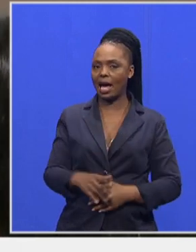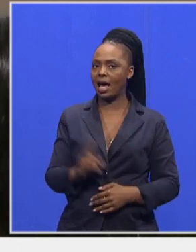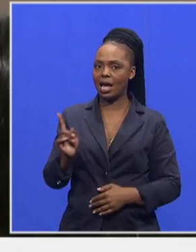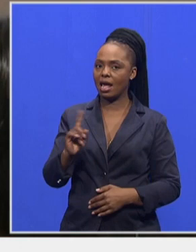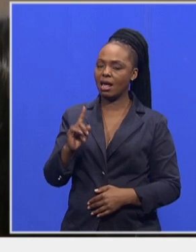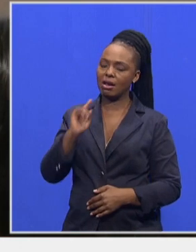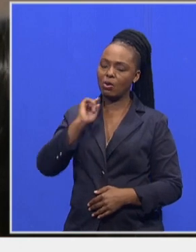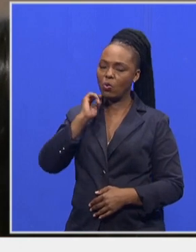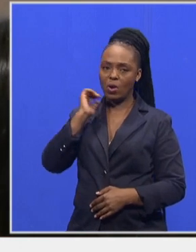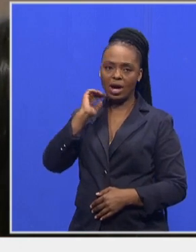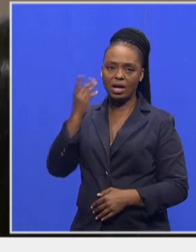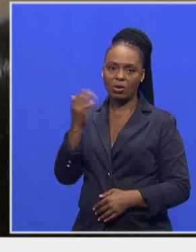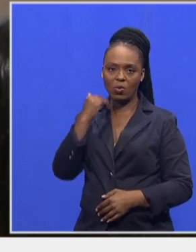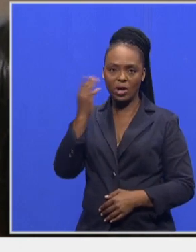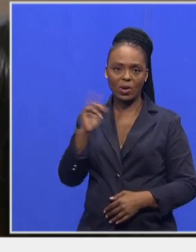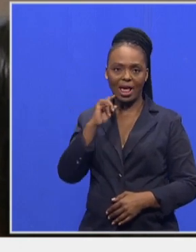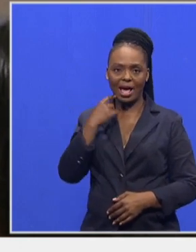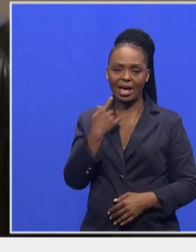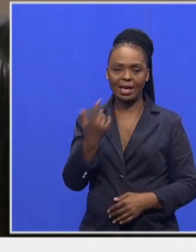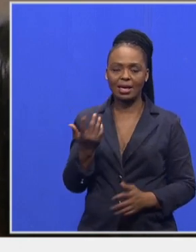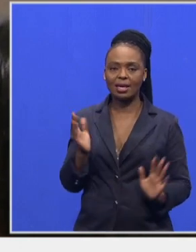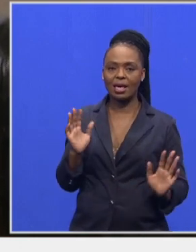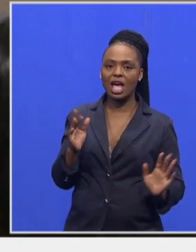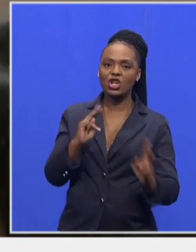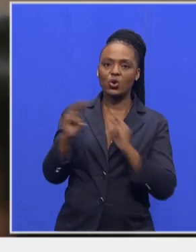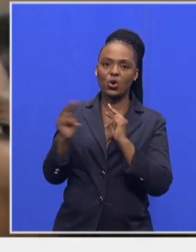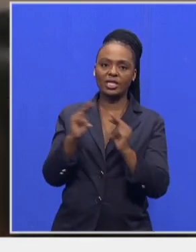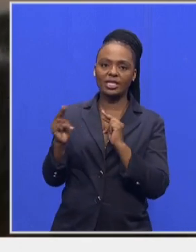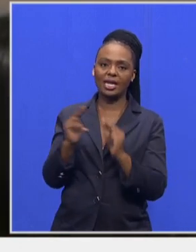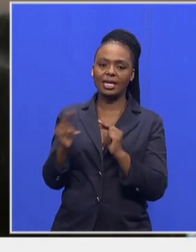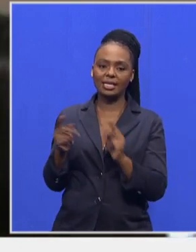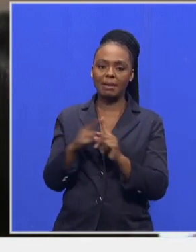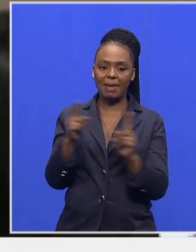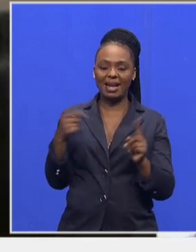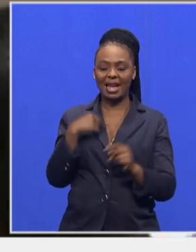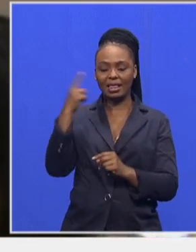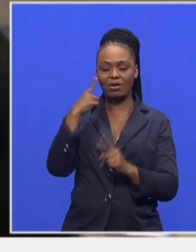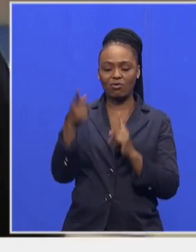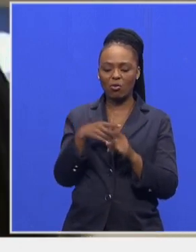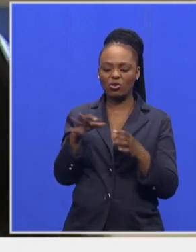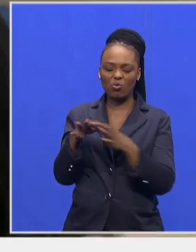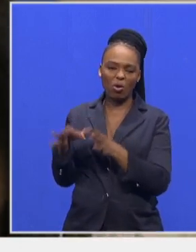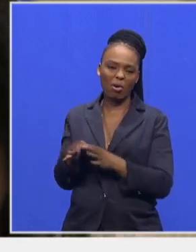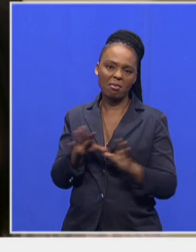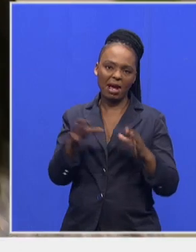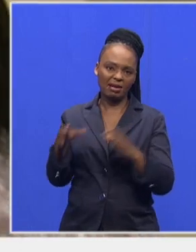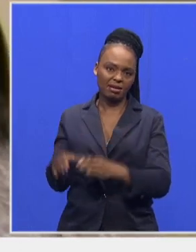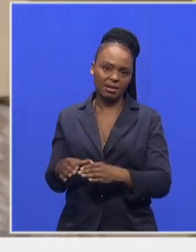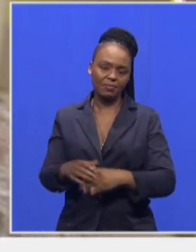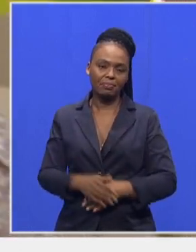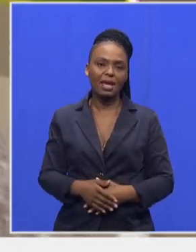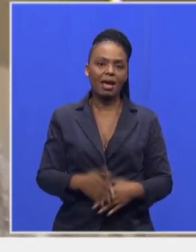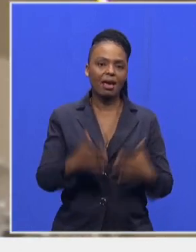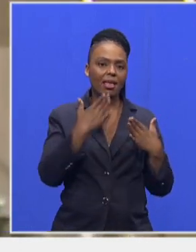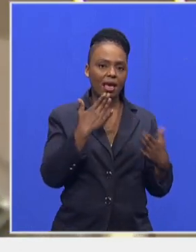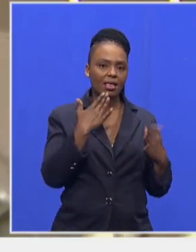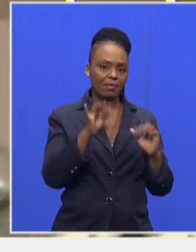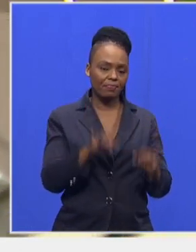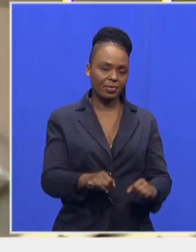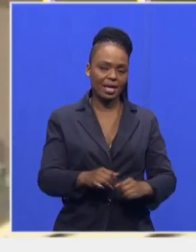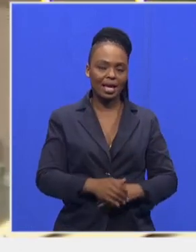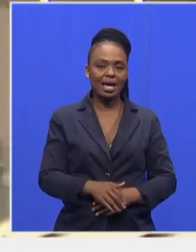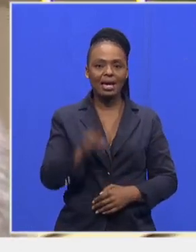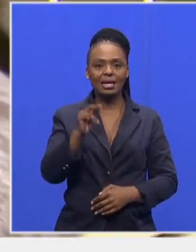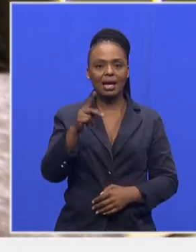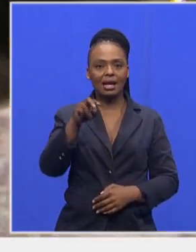still negotiating, but it will come from smaller parties. Thank you so much. We'll leave it at there. Naledi, I can see